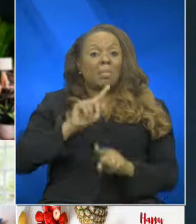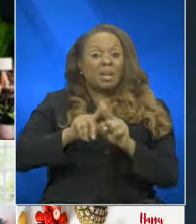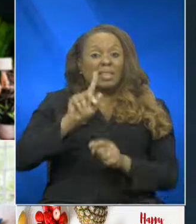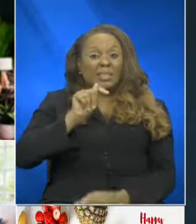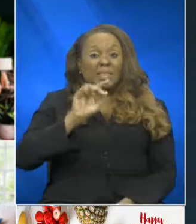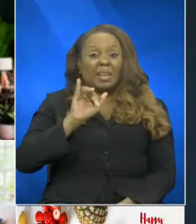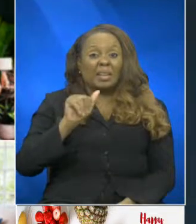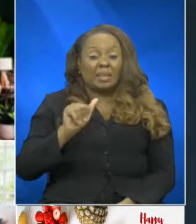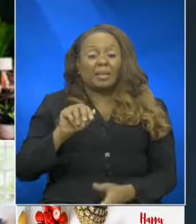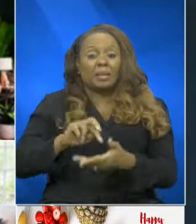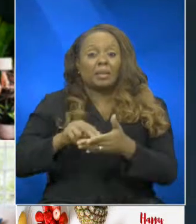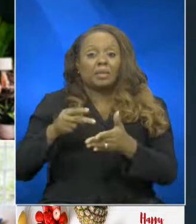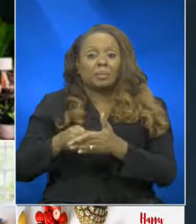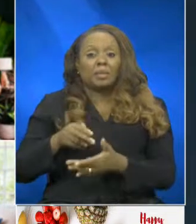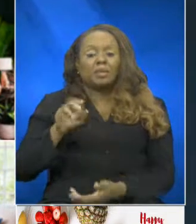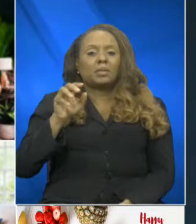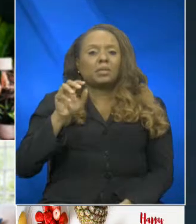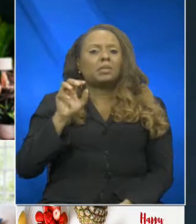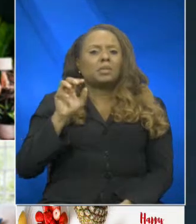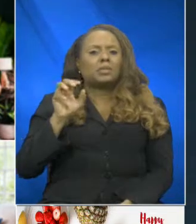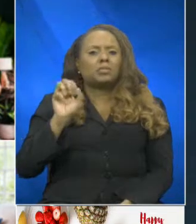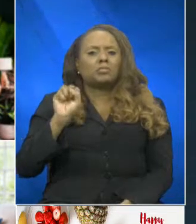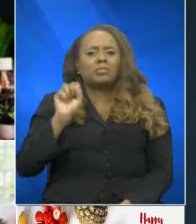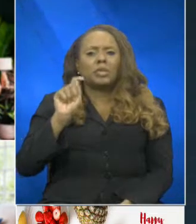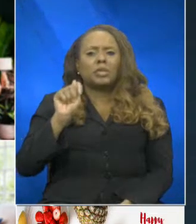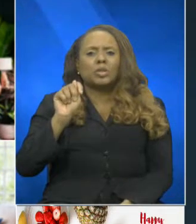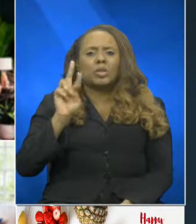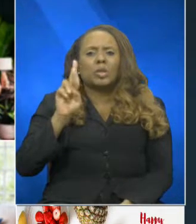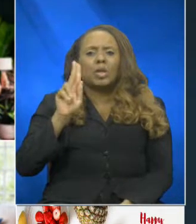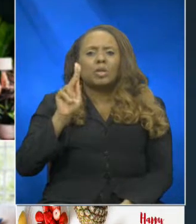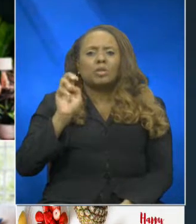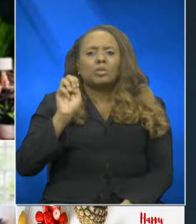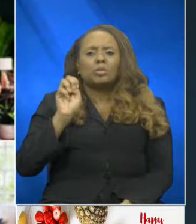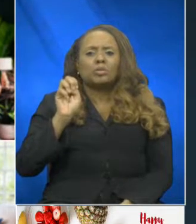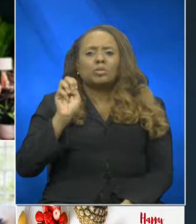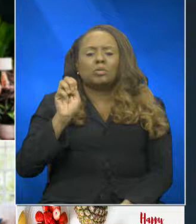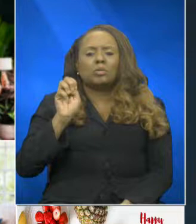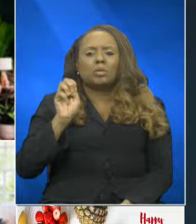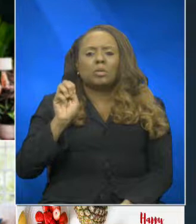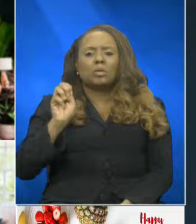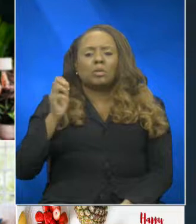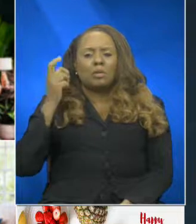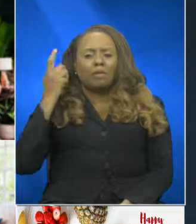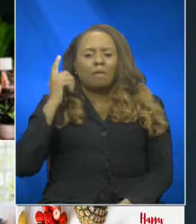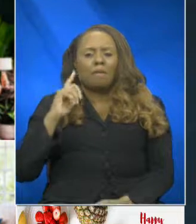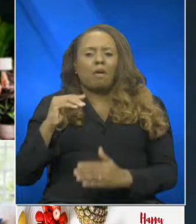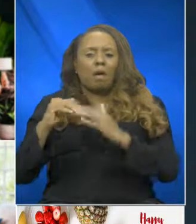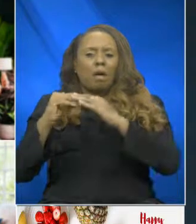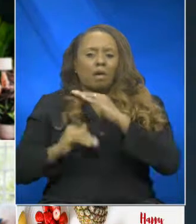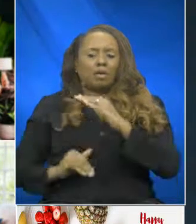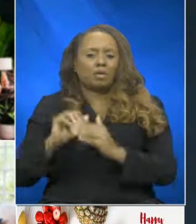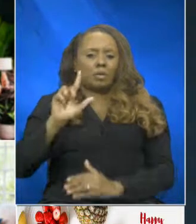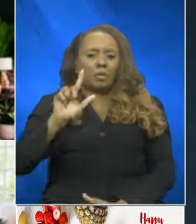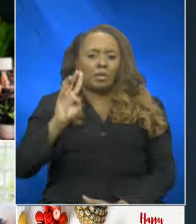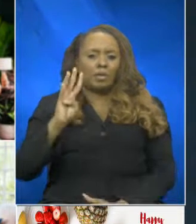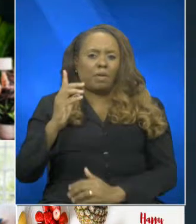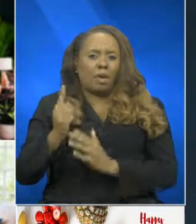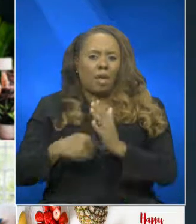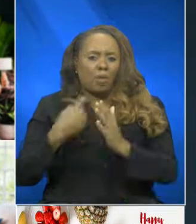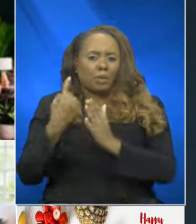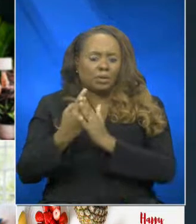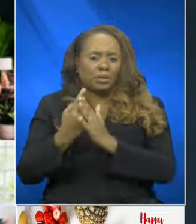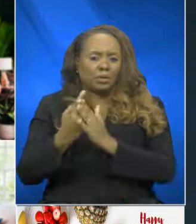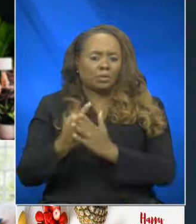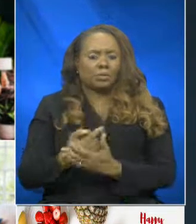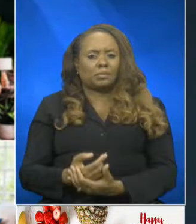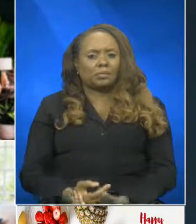that has, or the stroke symptoms that have lasted less than 24 hours. Okay. All right.